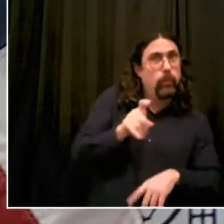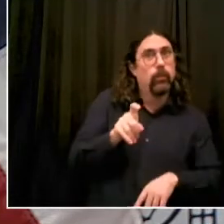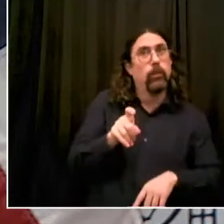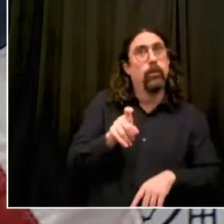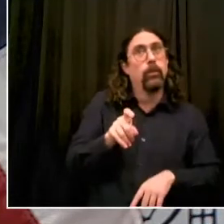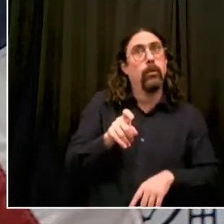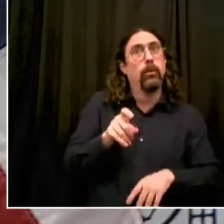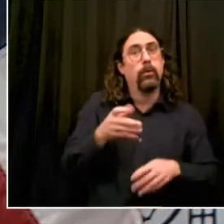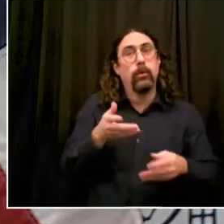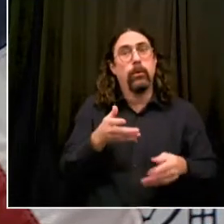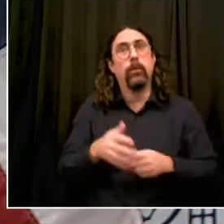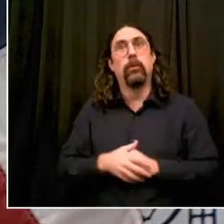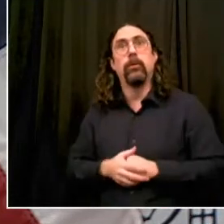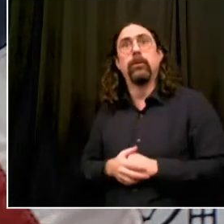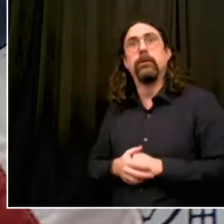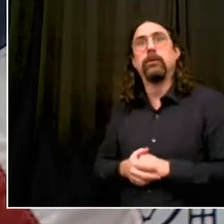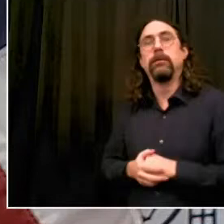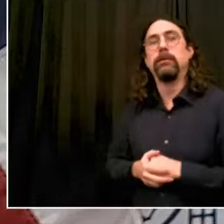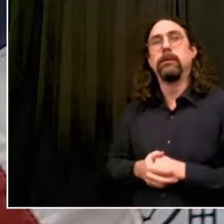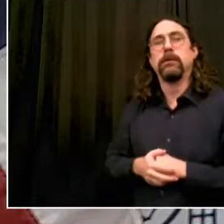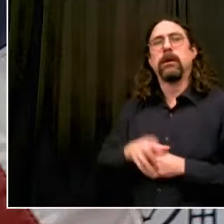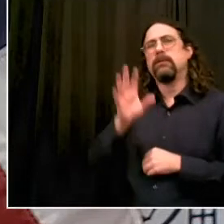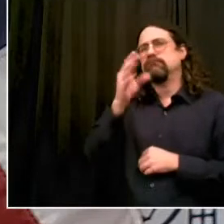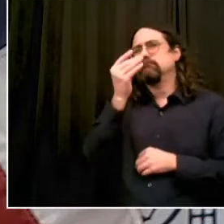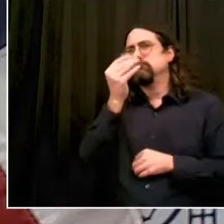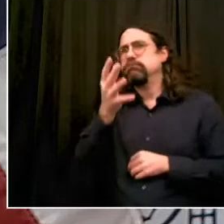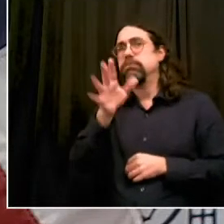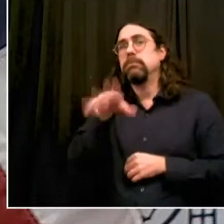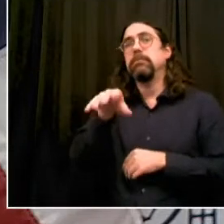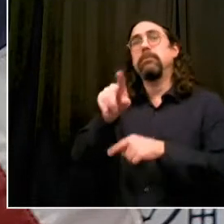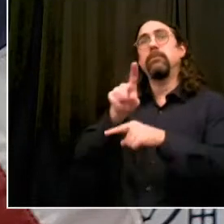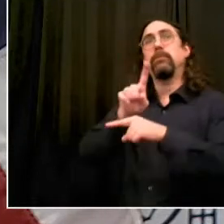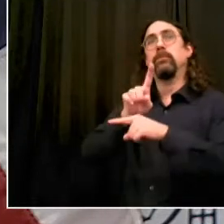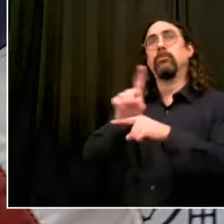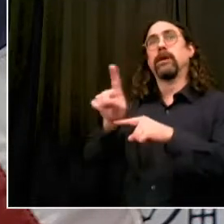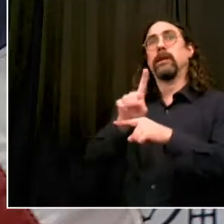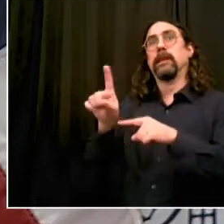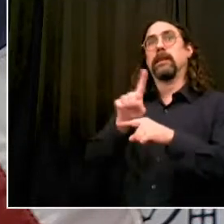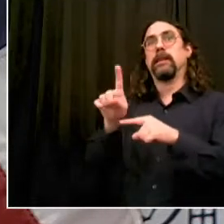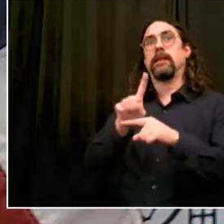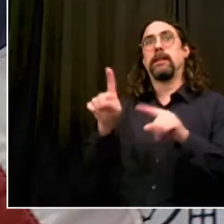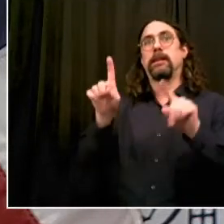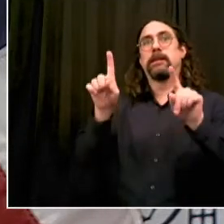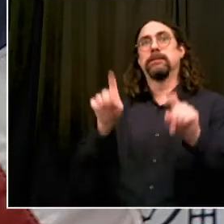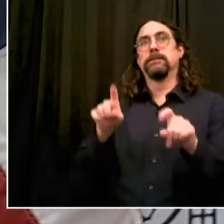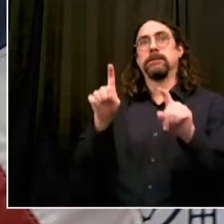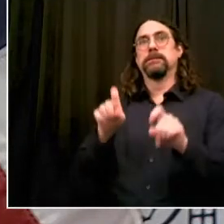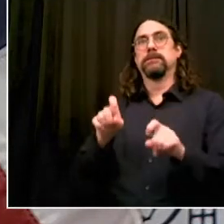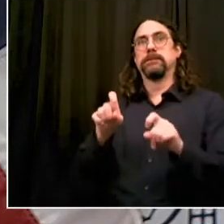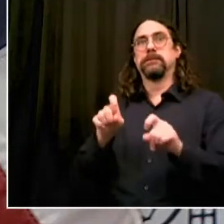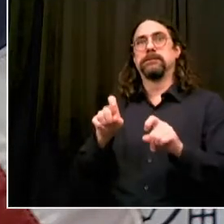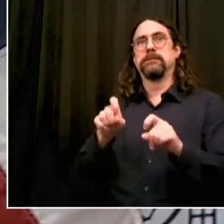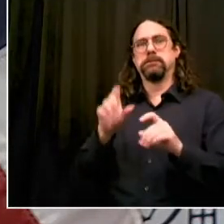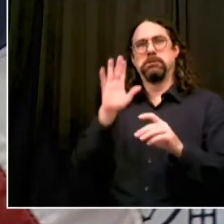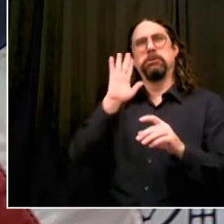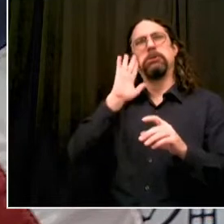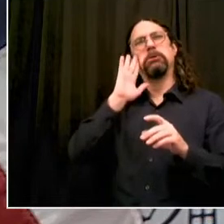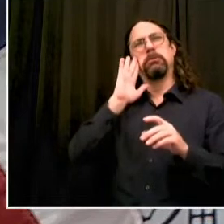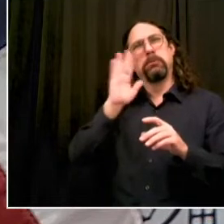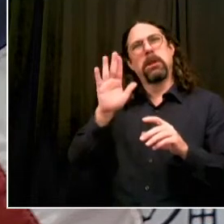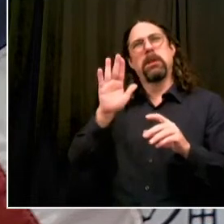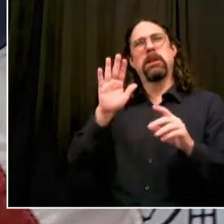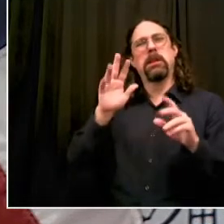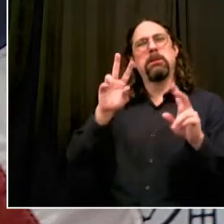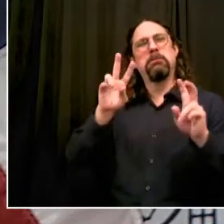modeled on the approach that has been used on the monthly basis up to now. So it'll be 20% of